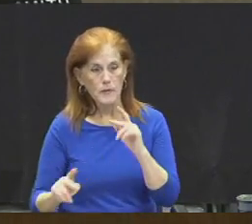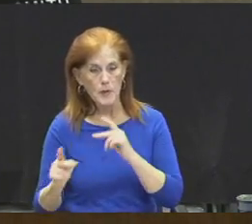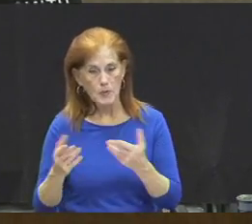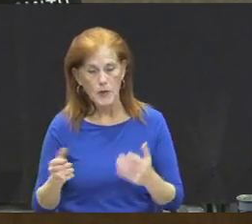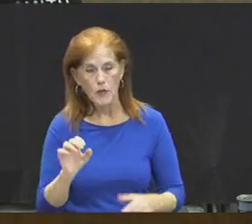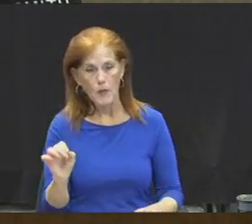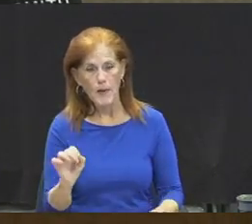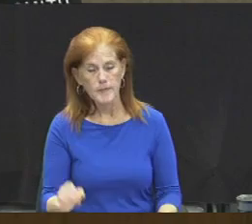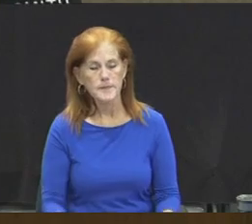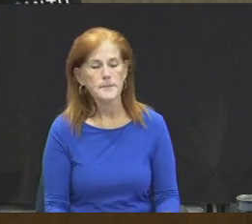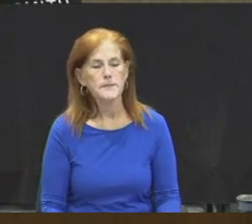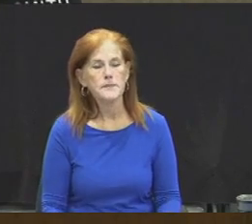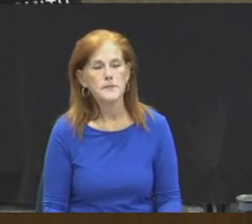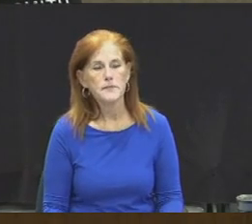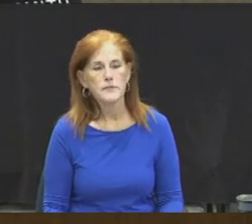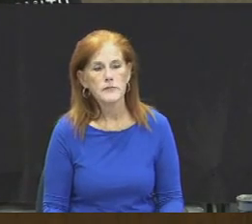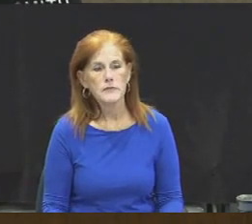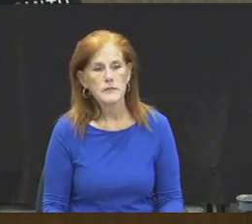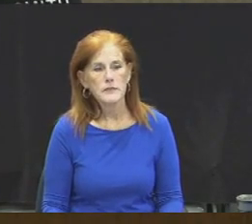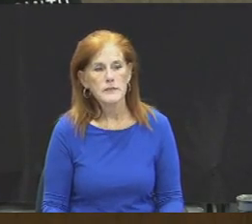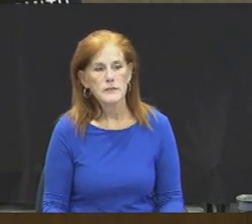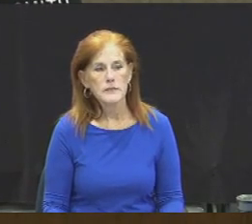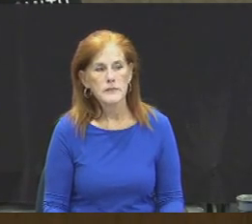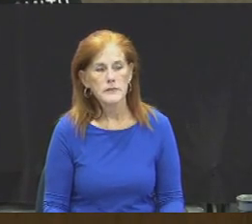in Omaha.